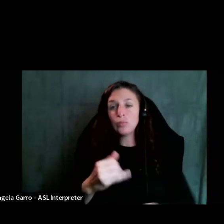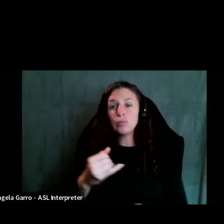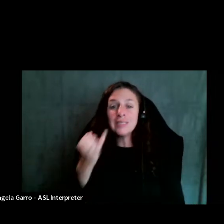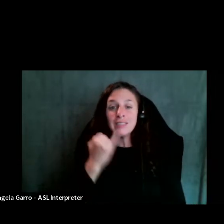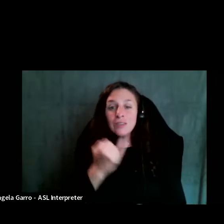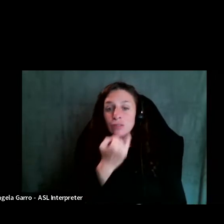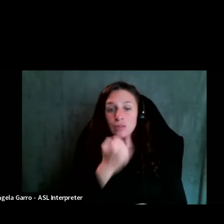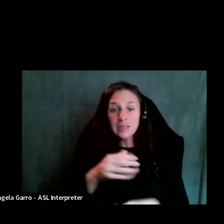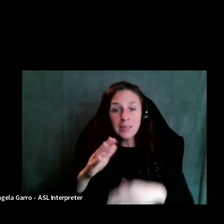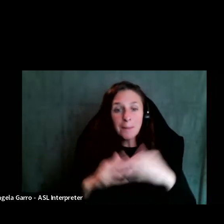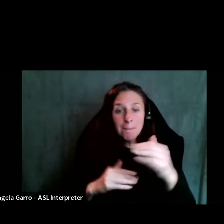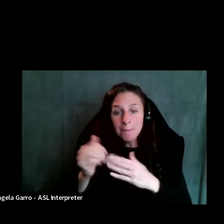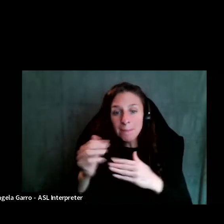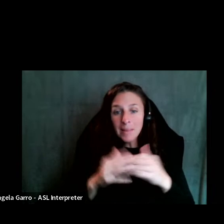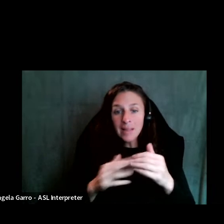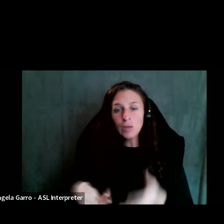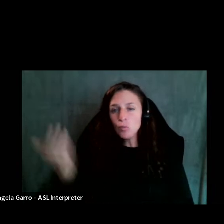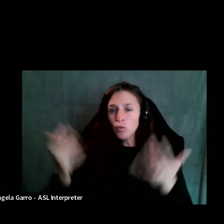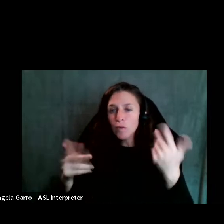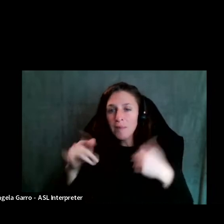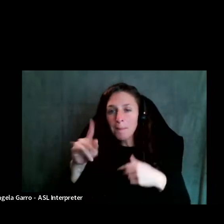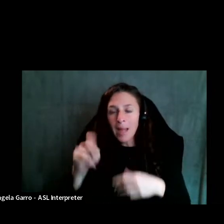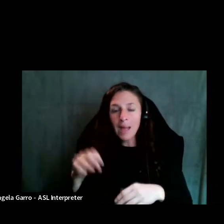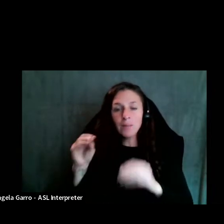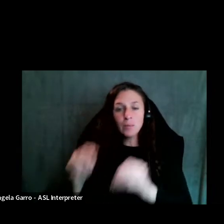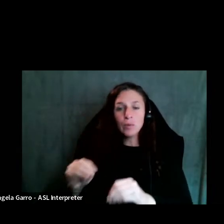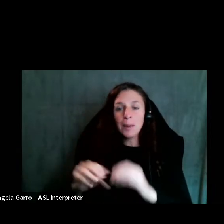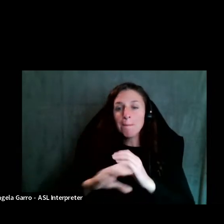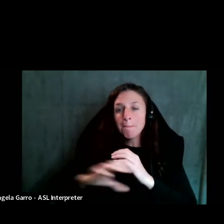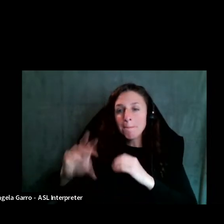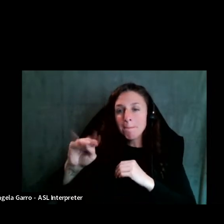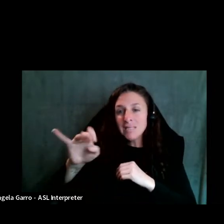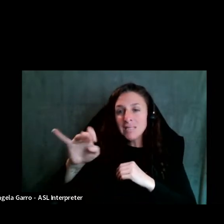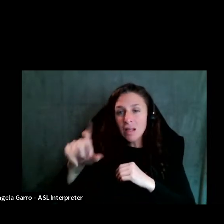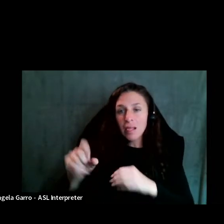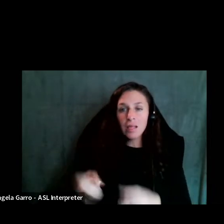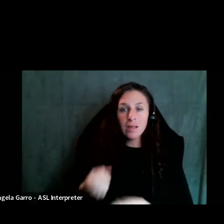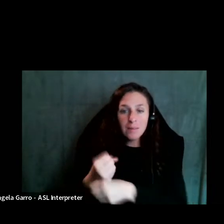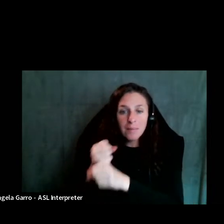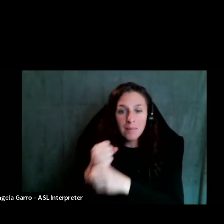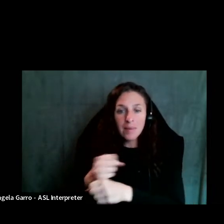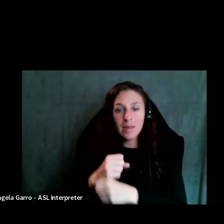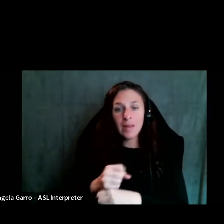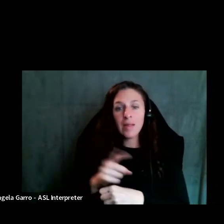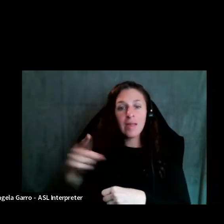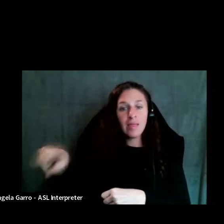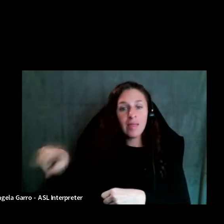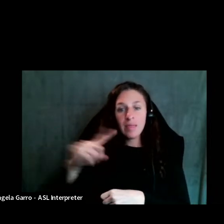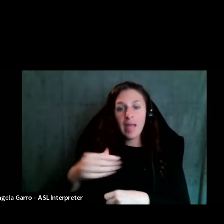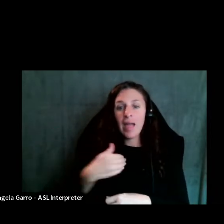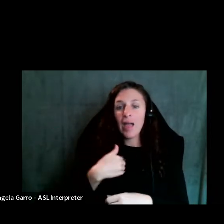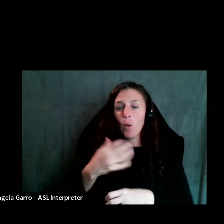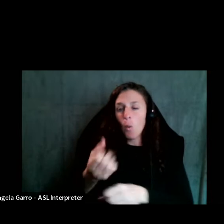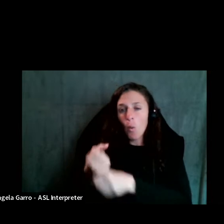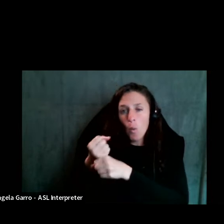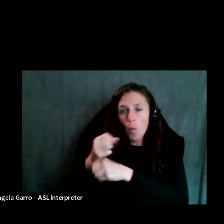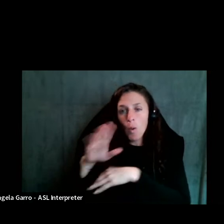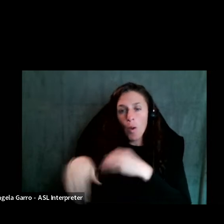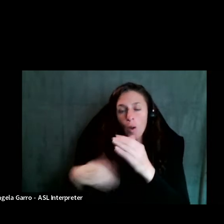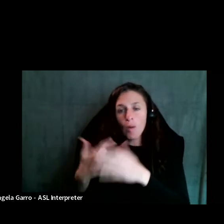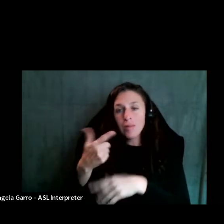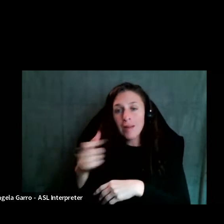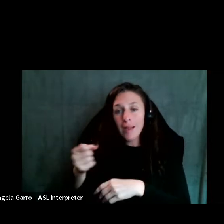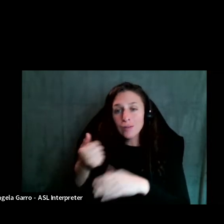water infrastructure. They removed the pipes and created missiles out of them. They're hoarding all of the fuel, under the